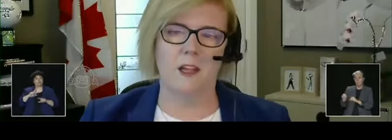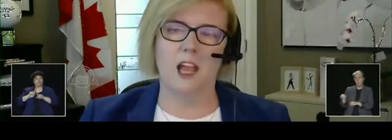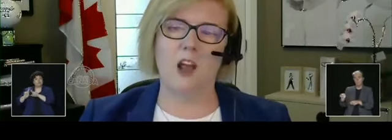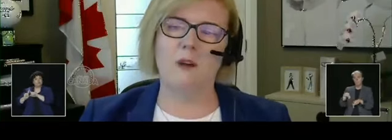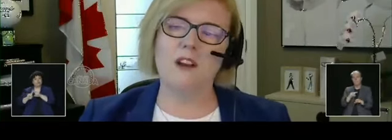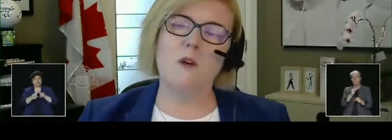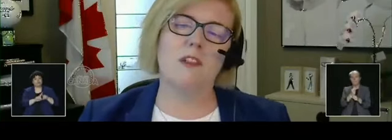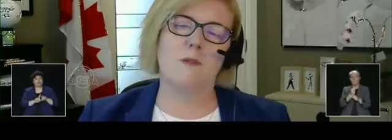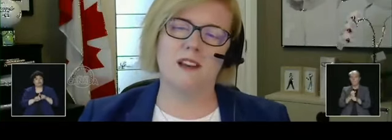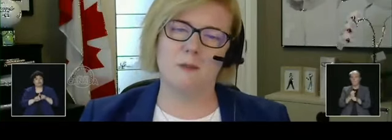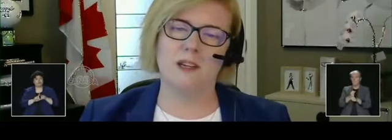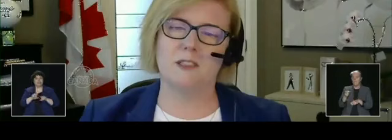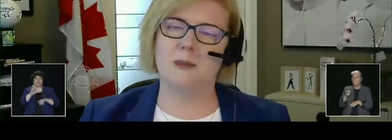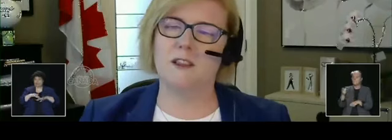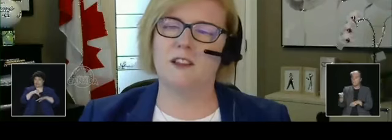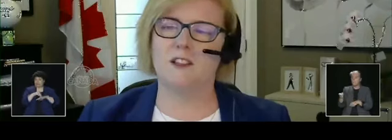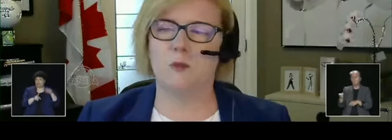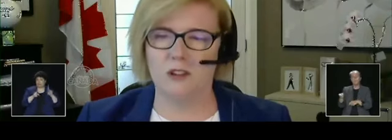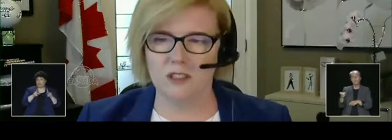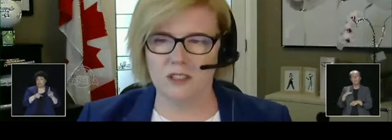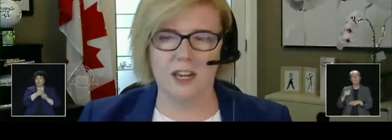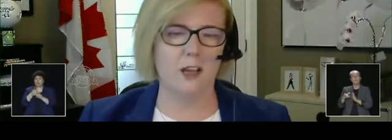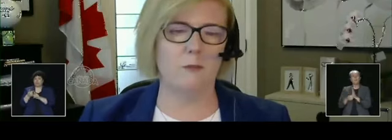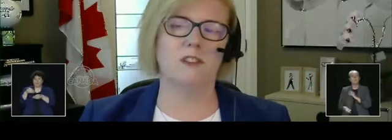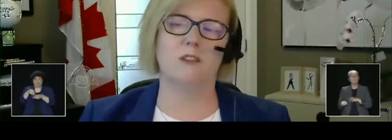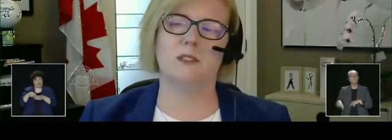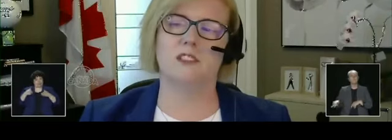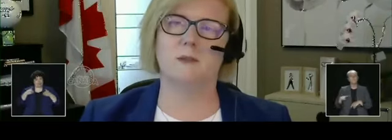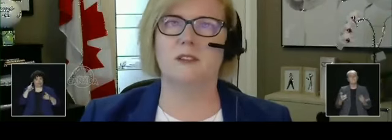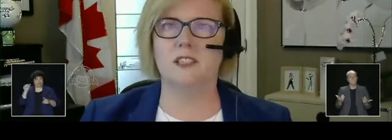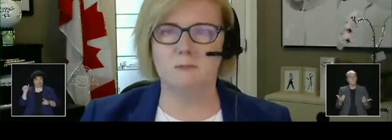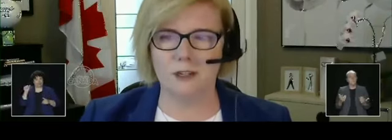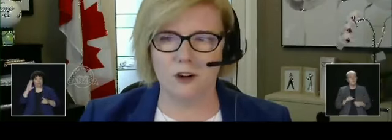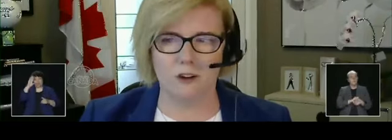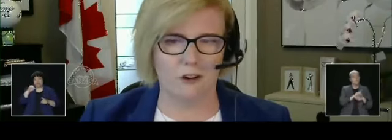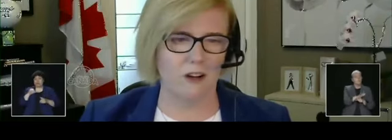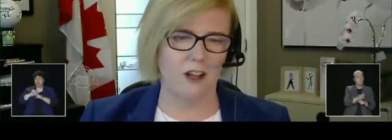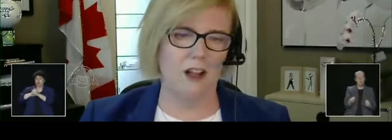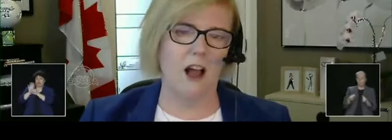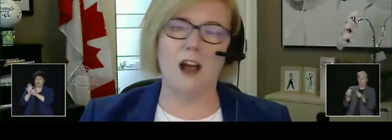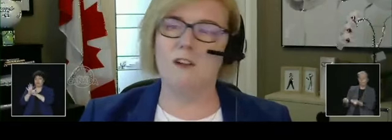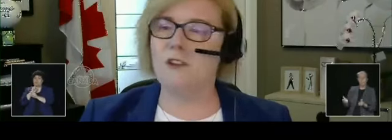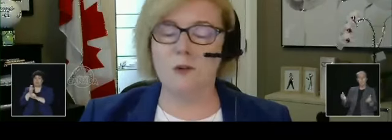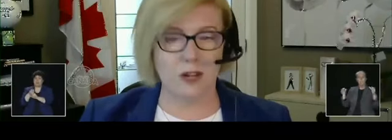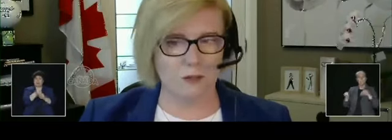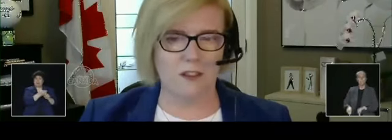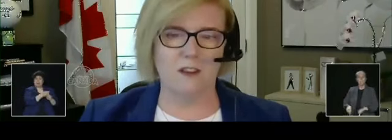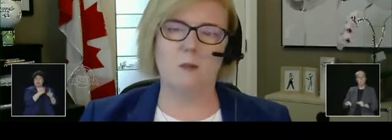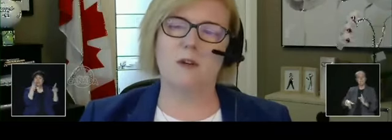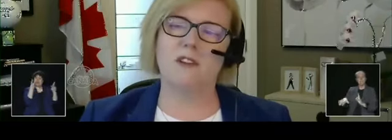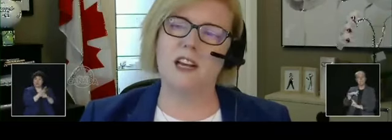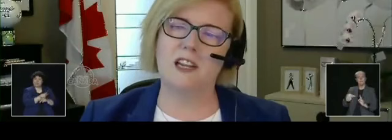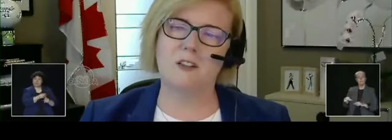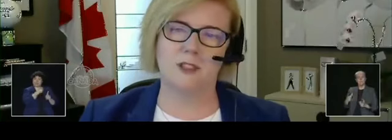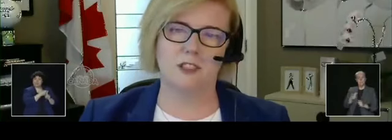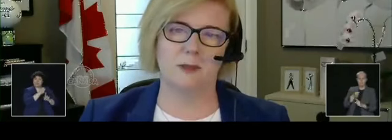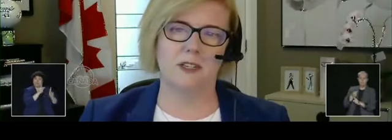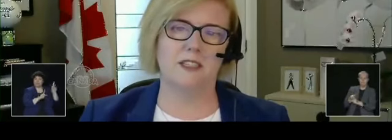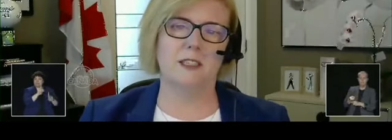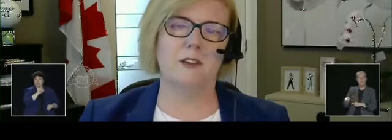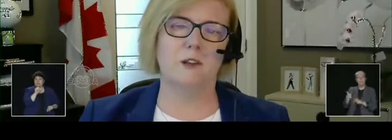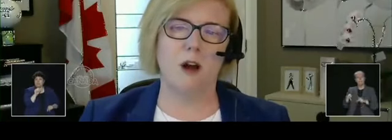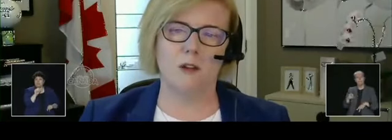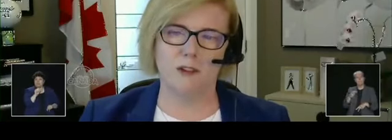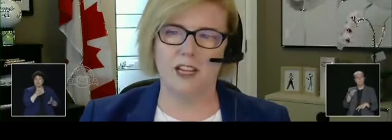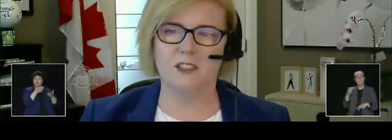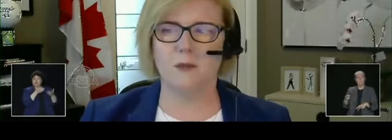disabilities. And we know that the pandemic has made things worse and hit persons with disabilities much harder. I've no doubt that the number of Canadians with